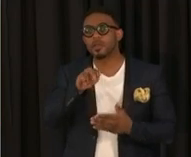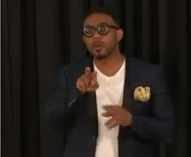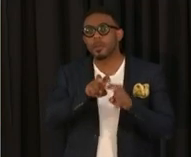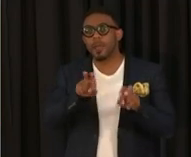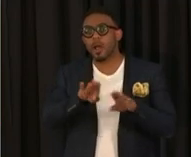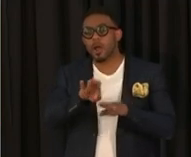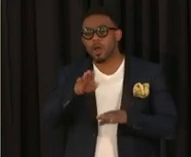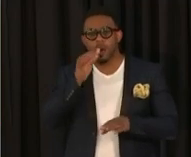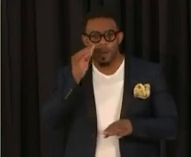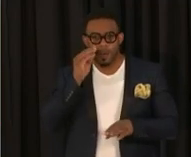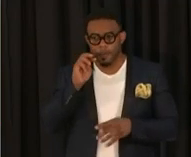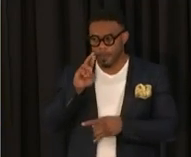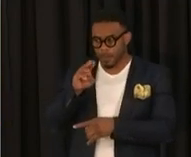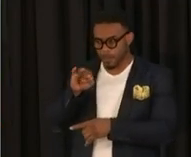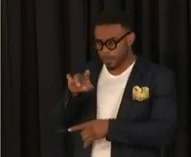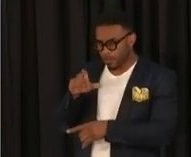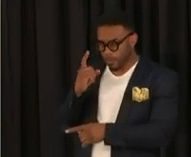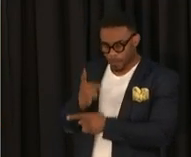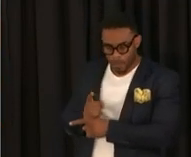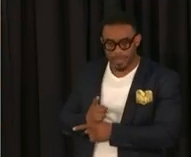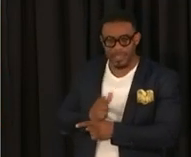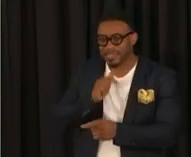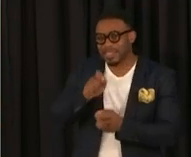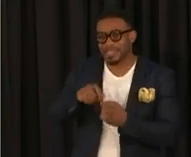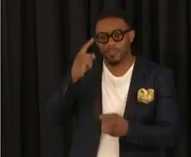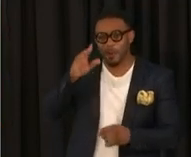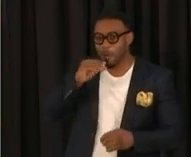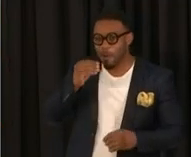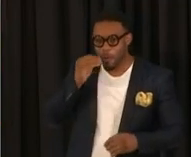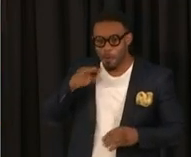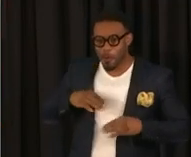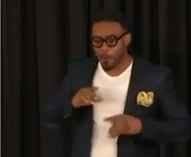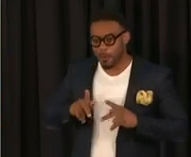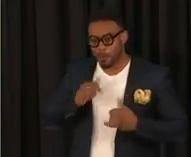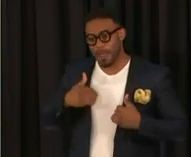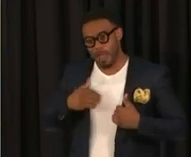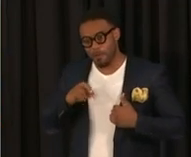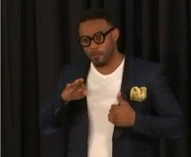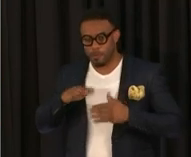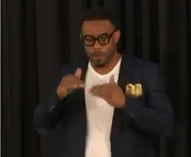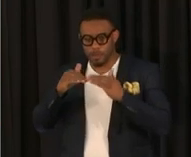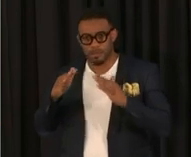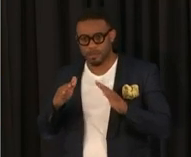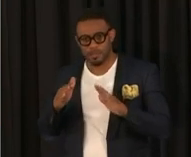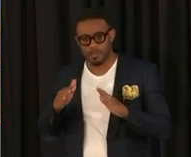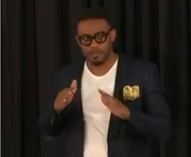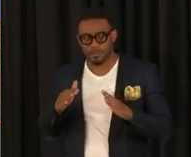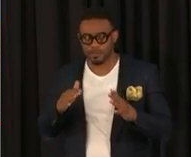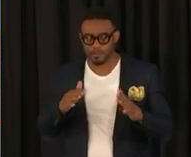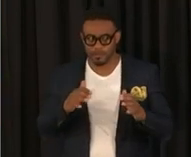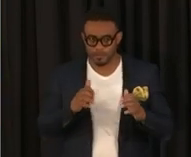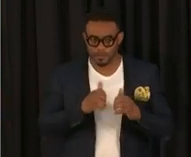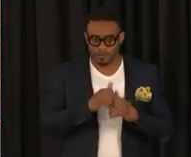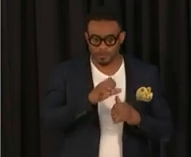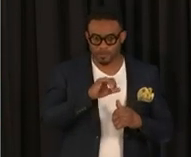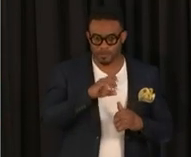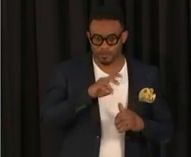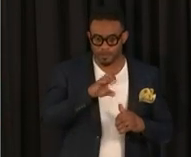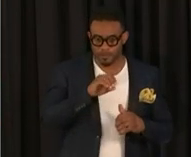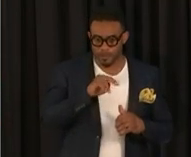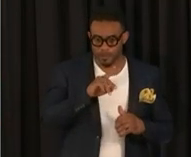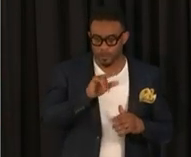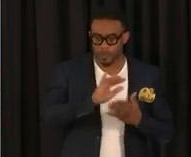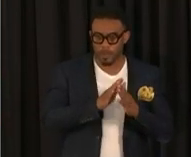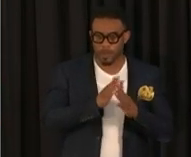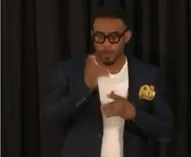solar panels on your home. Well, Mr. Campbell is exactly right. It's not just for homeowners or people that have roofs on their homes. With condominiums,